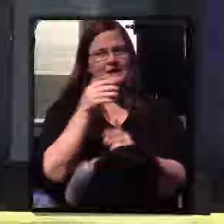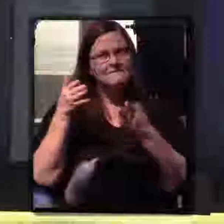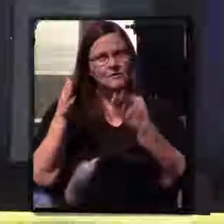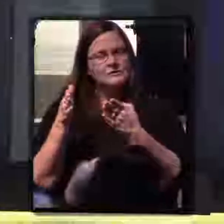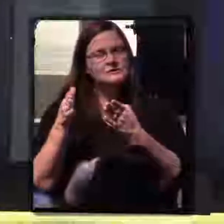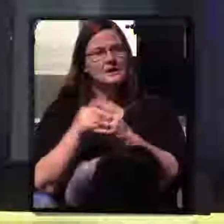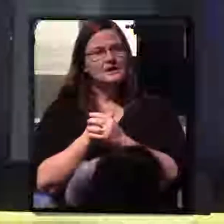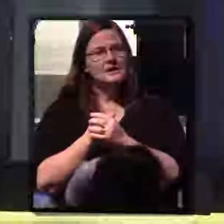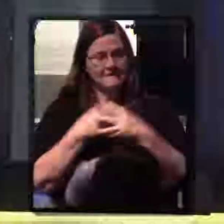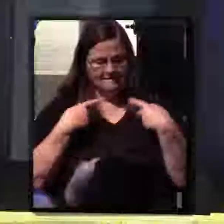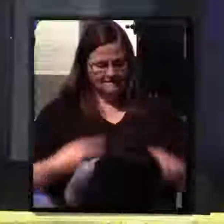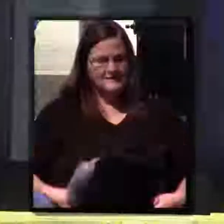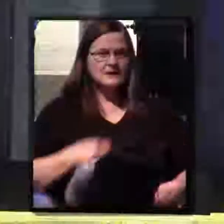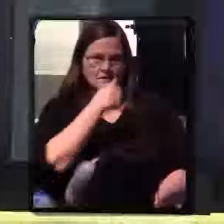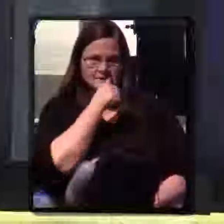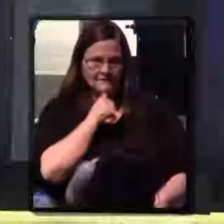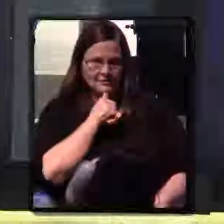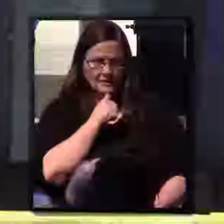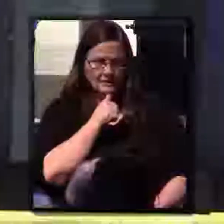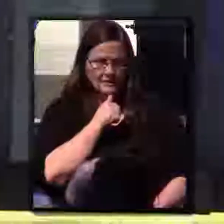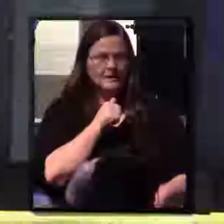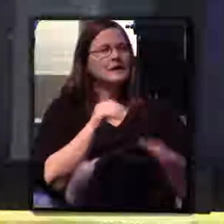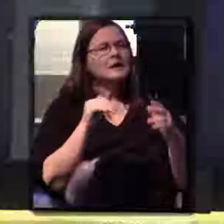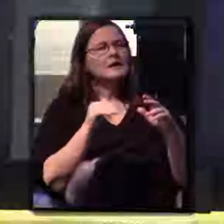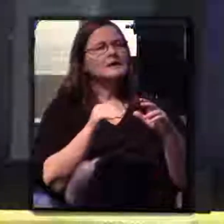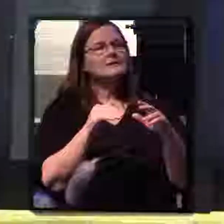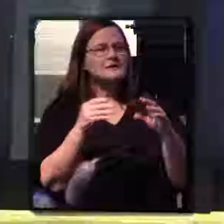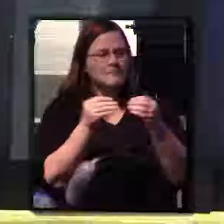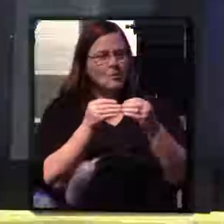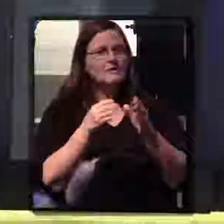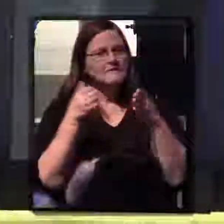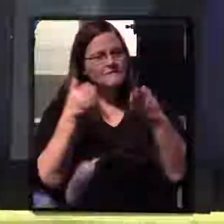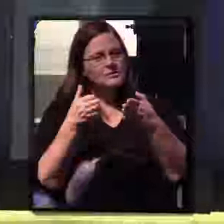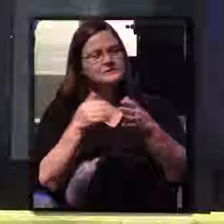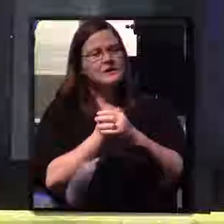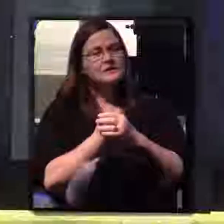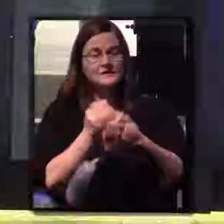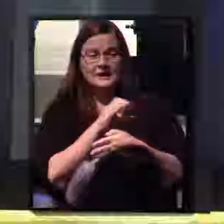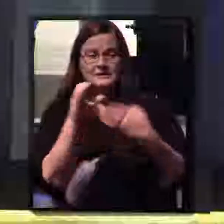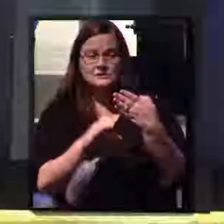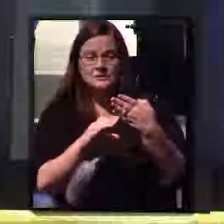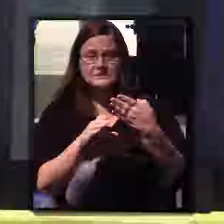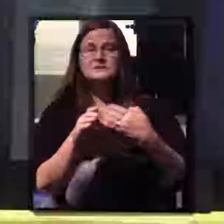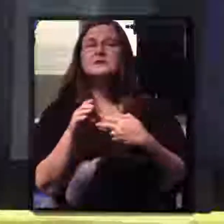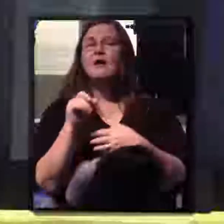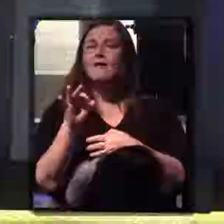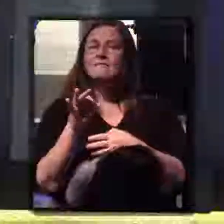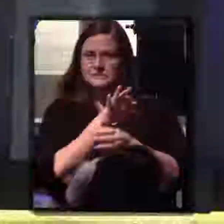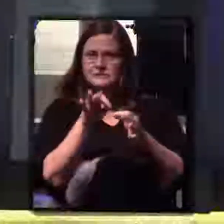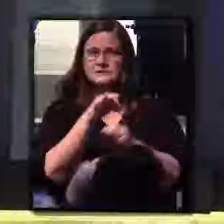that the overall context of this is not a focus so much on physical suffering as it is on